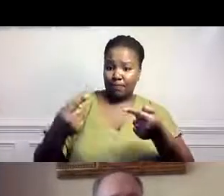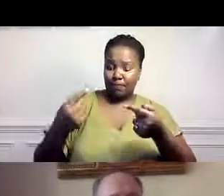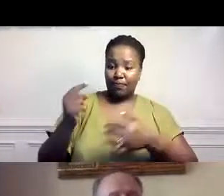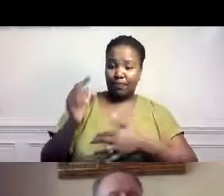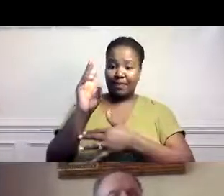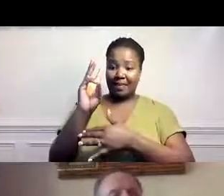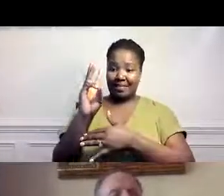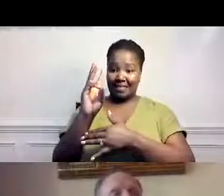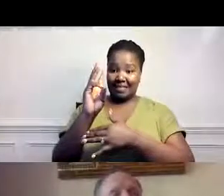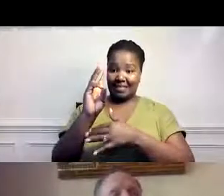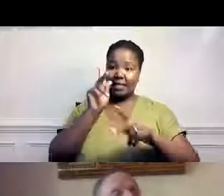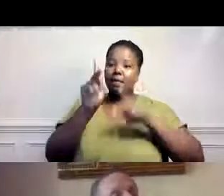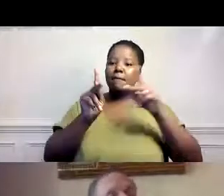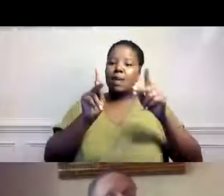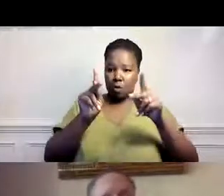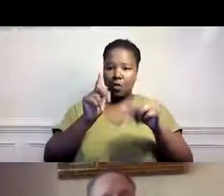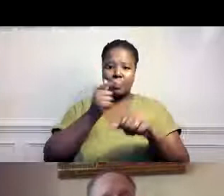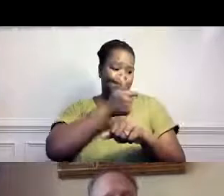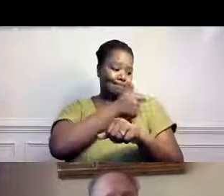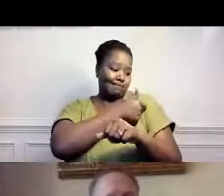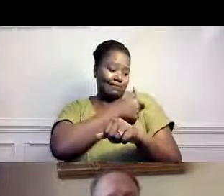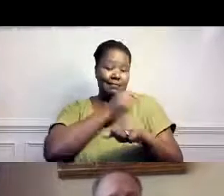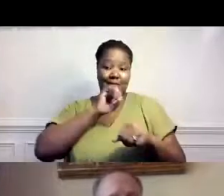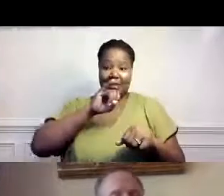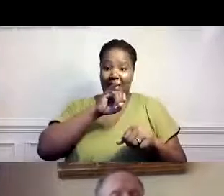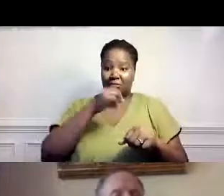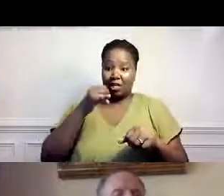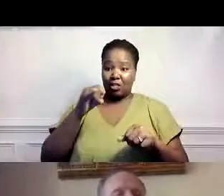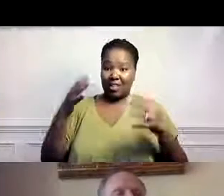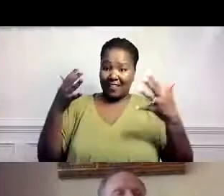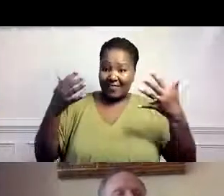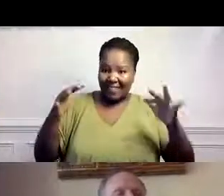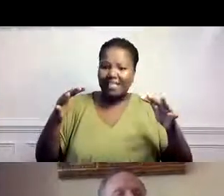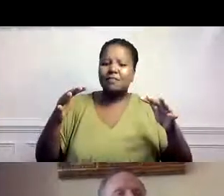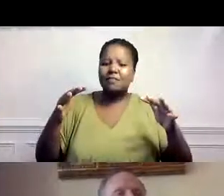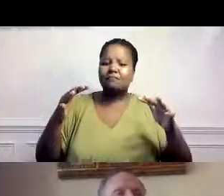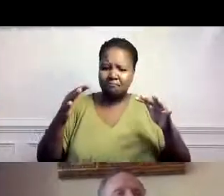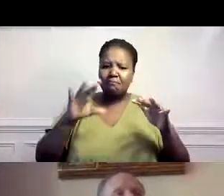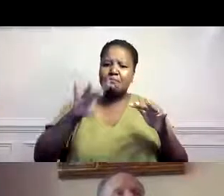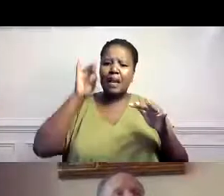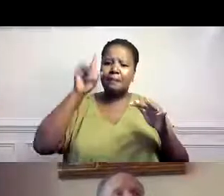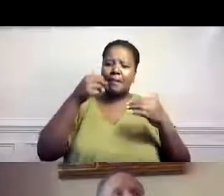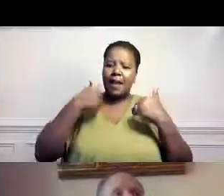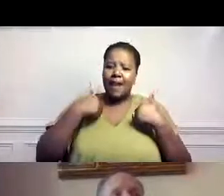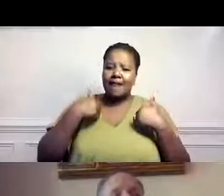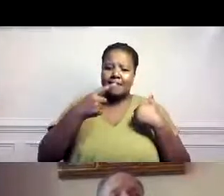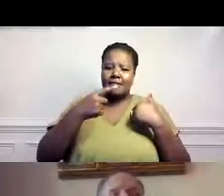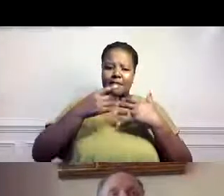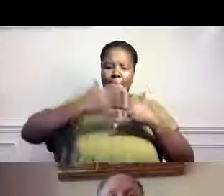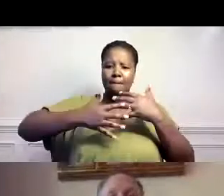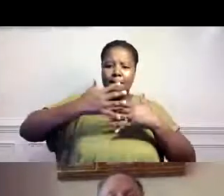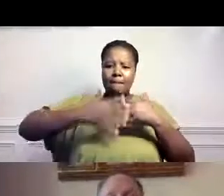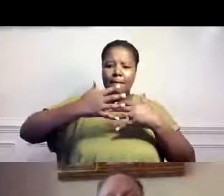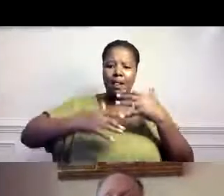clots within 14 days of receiving the Johnson & Johnson vaccine. And so the FDA, the